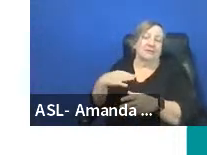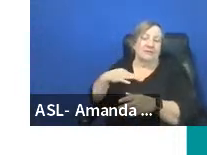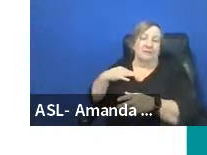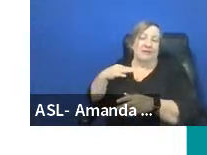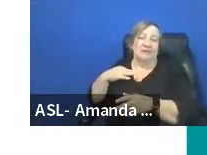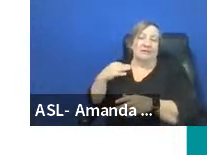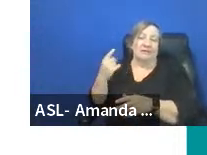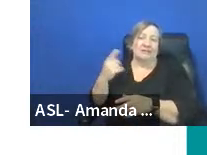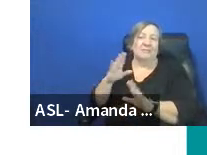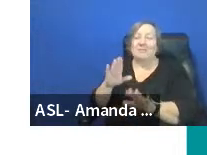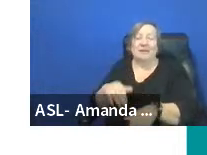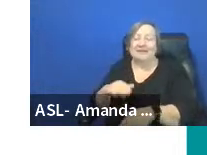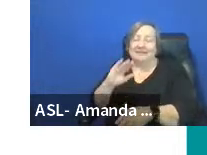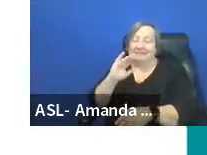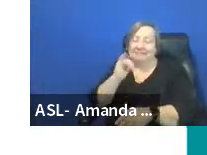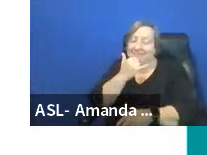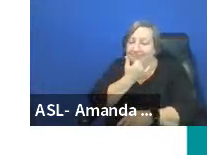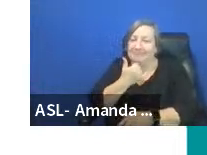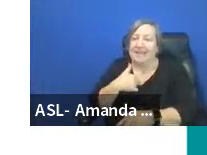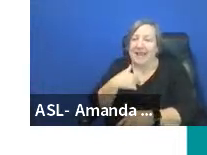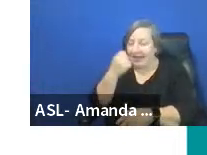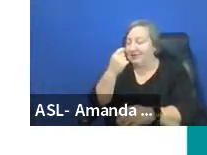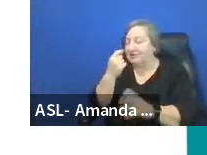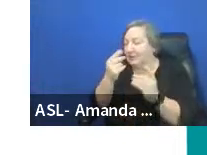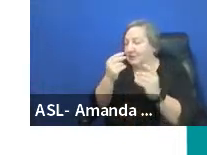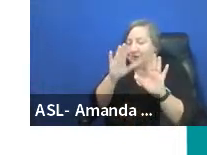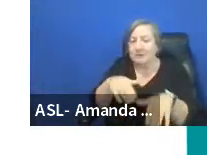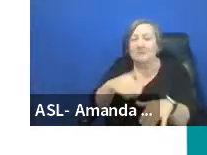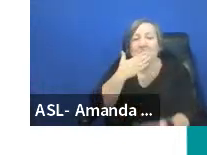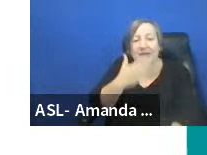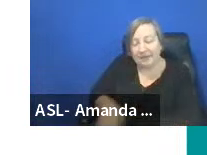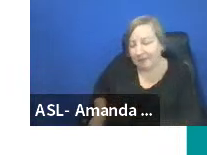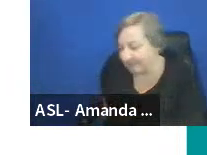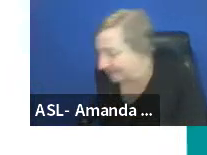volunteer someone, but now I understand what we're doing. Thank you.